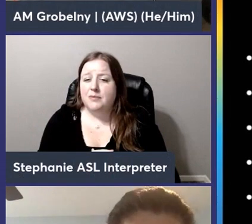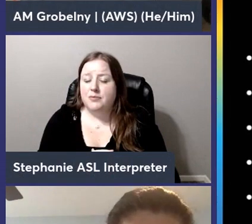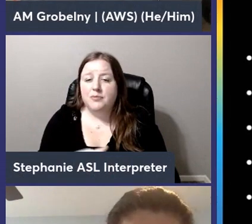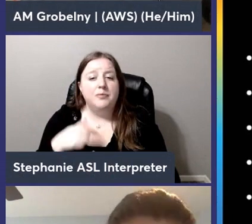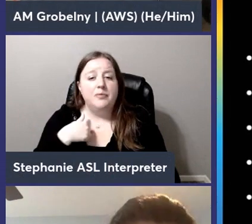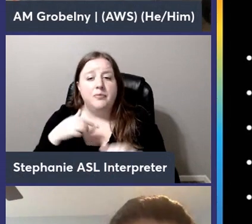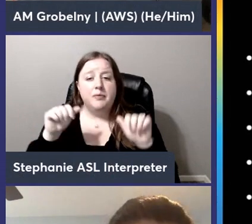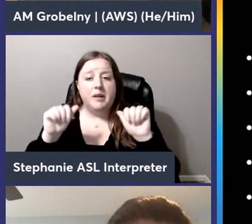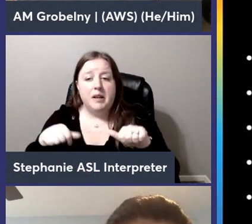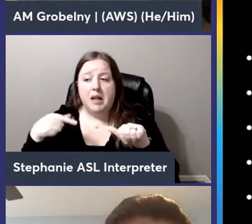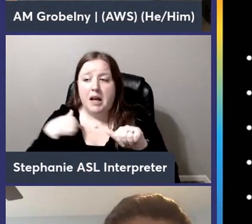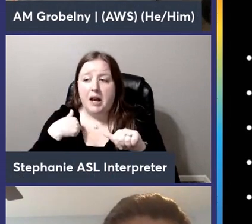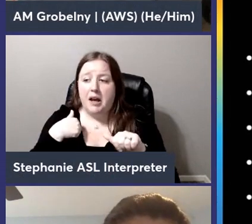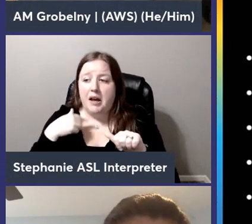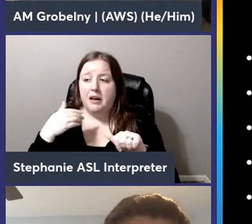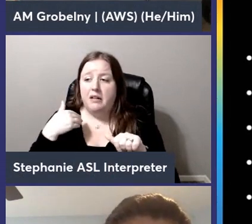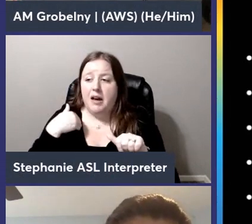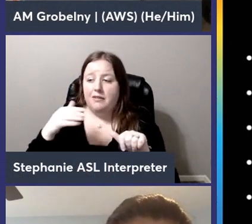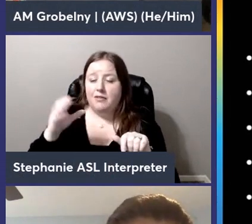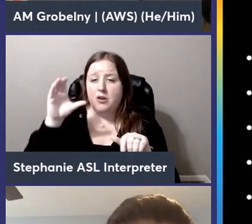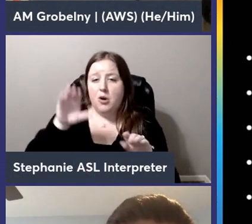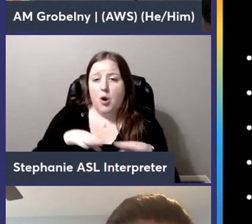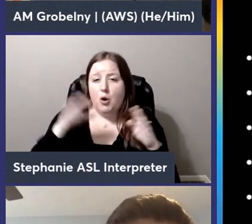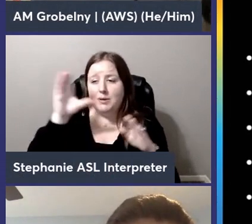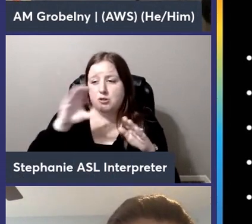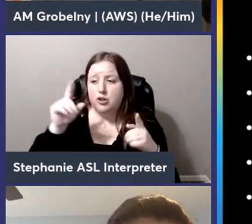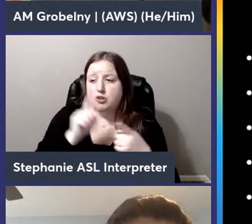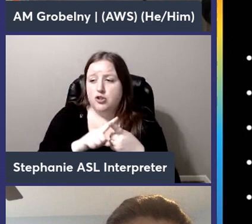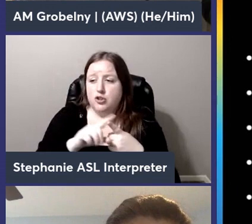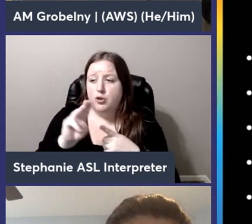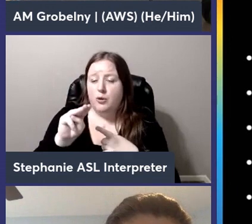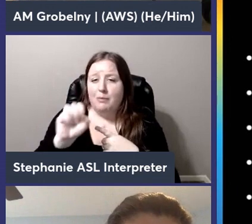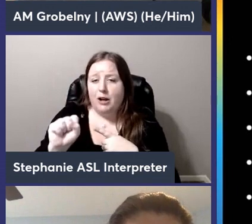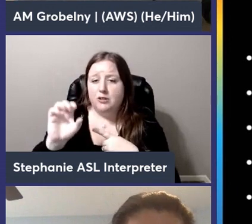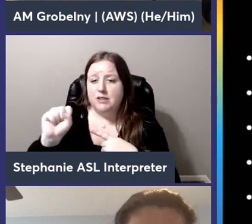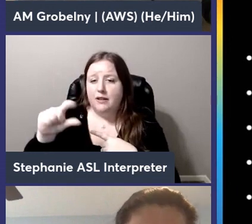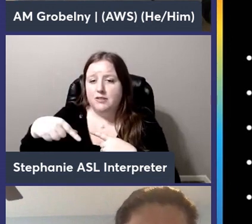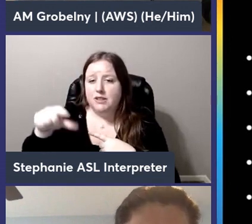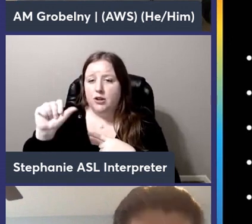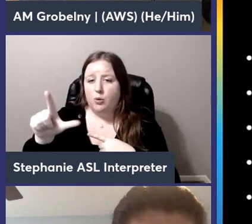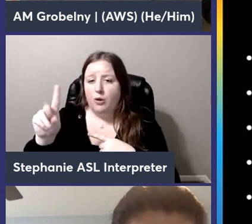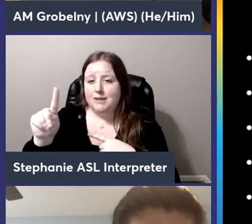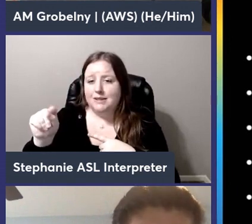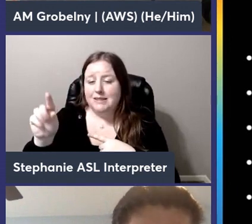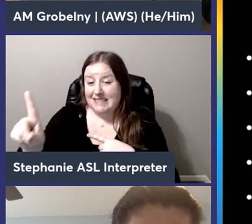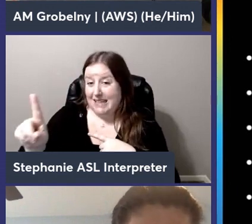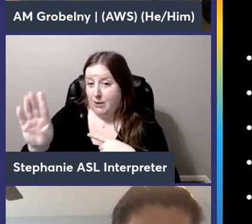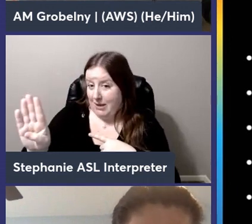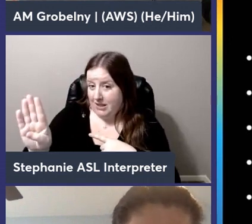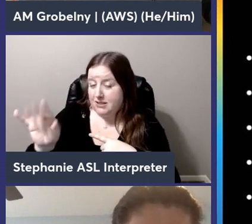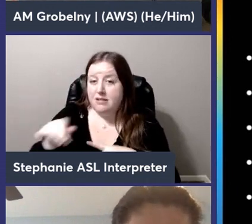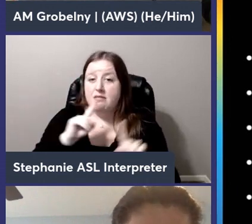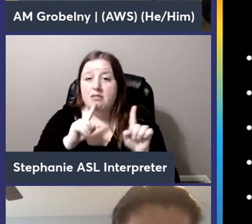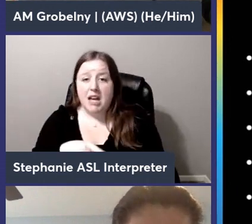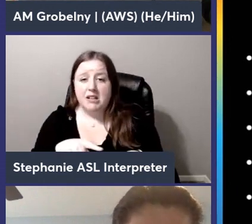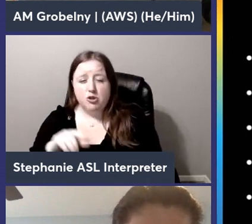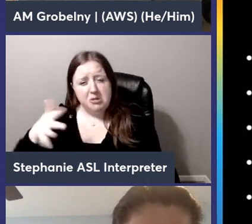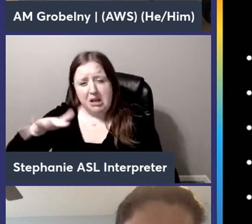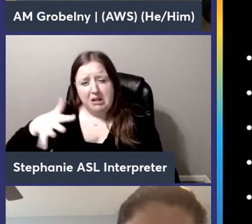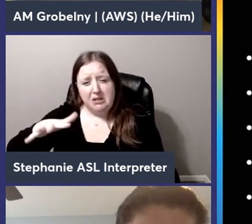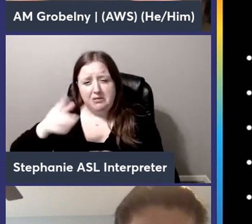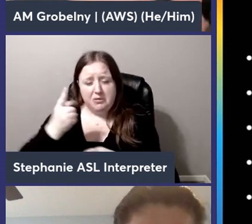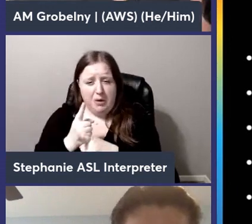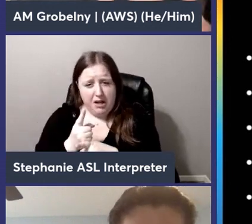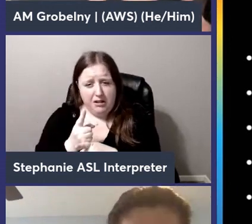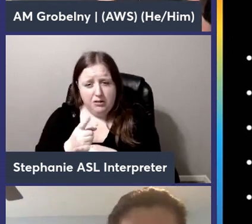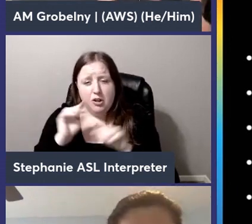can I point OpenSearch to a Microsoft SQL database? The answer is kind of, right?